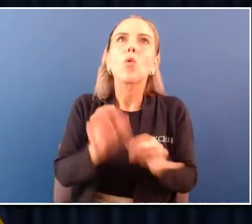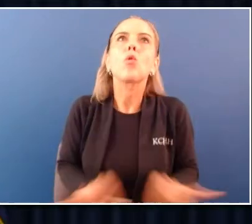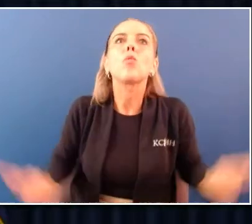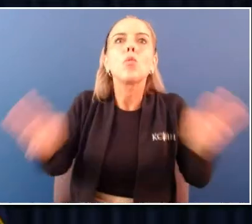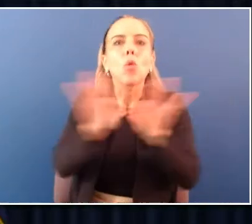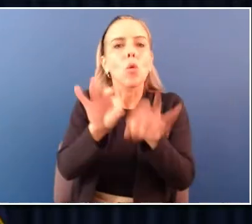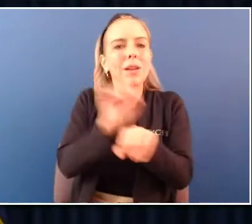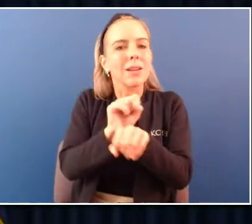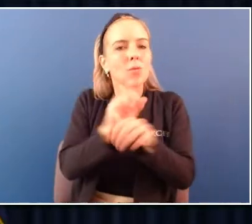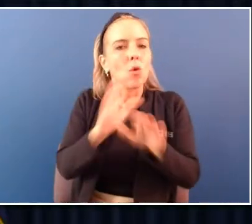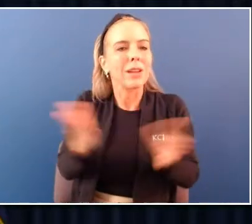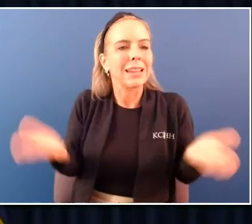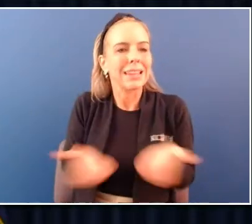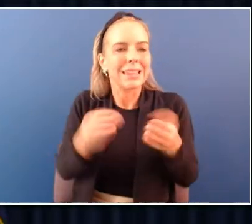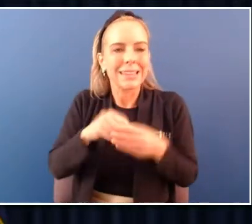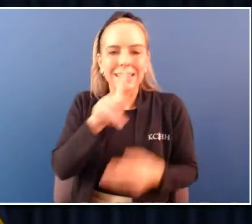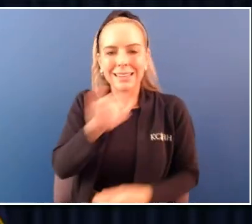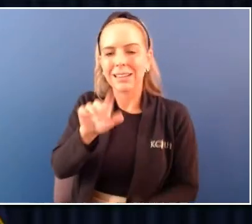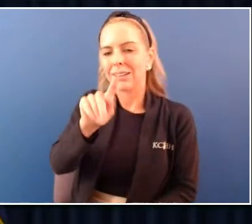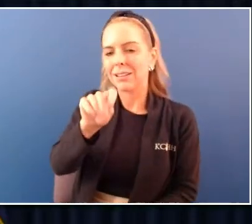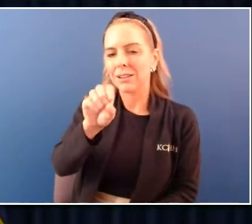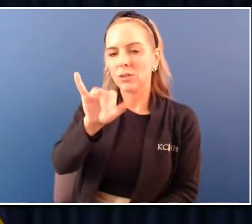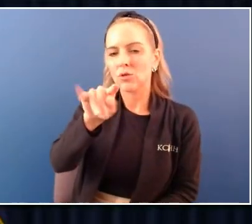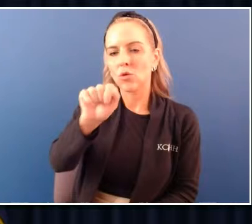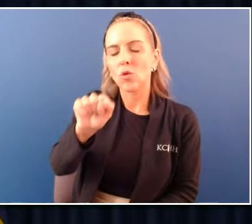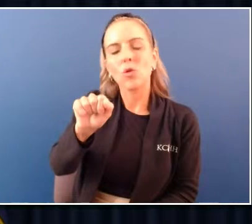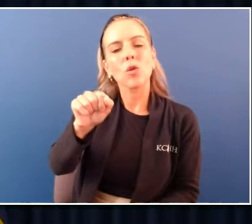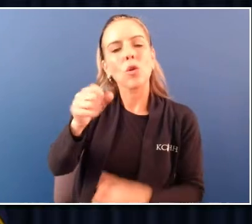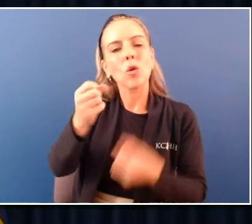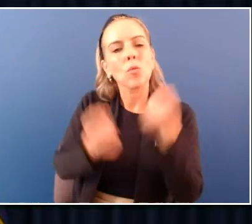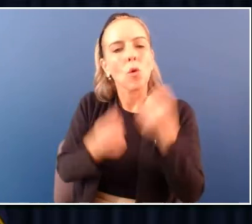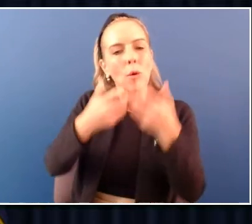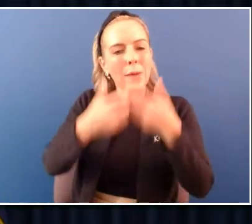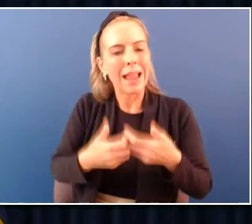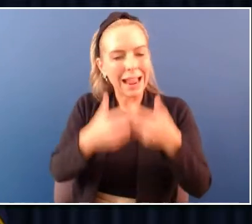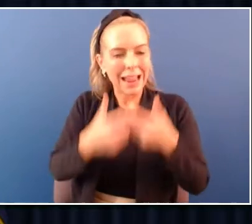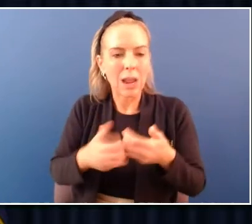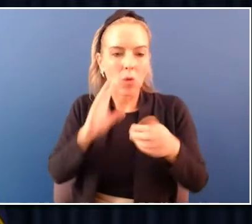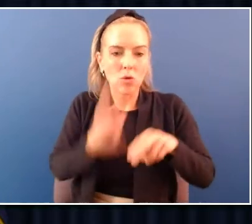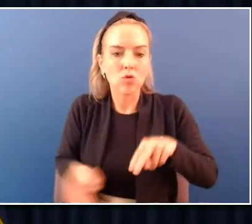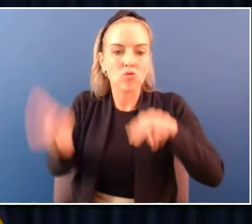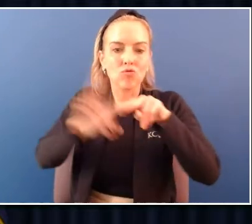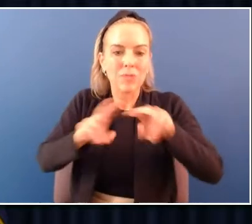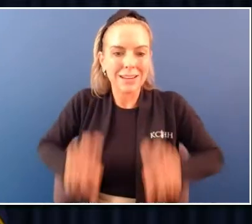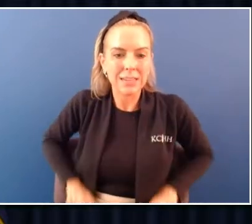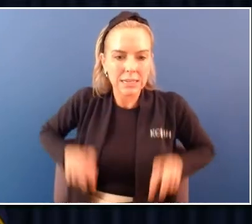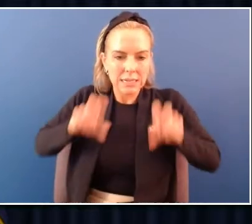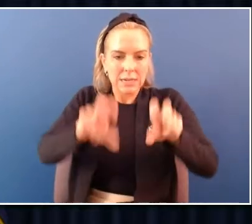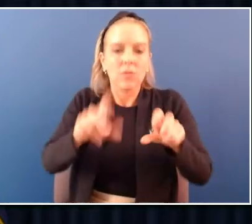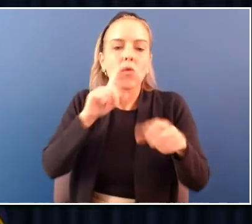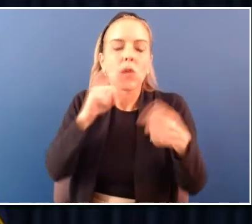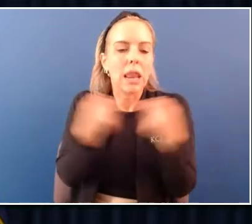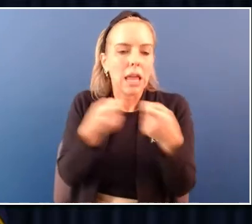in Kentucky. That's Toyota Motor Manufacturing, which will increase its investment in electric vehicle